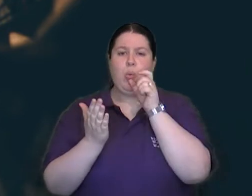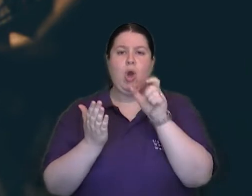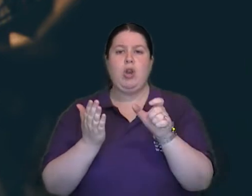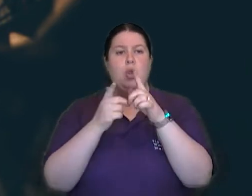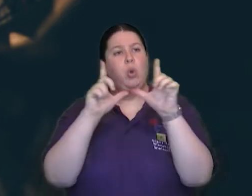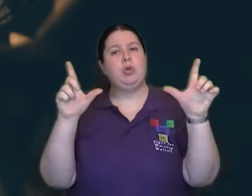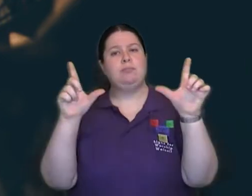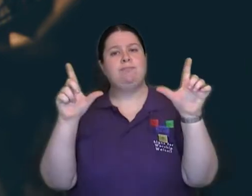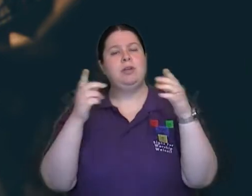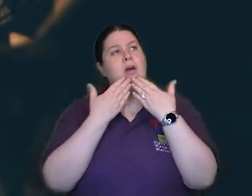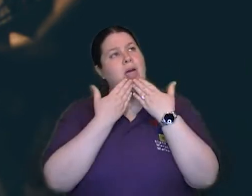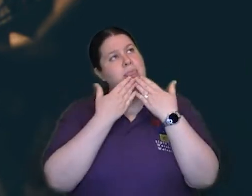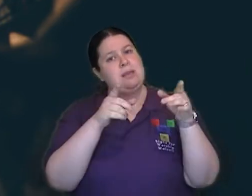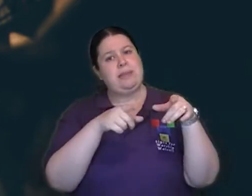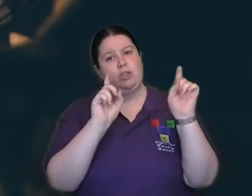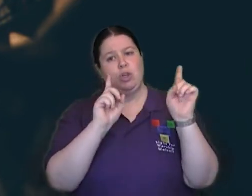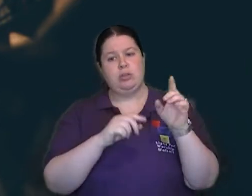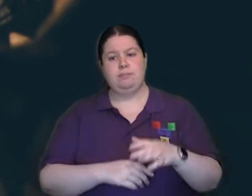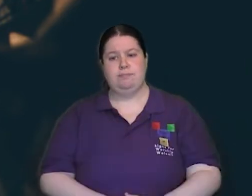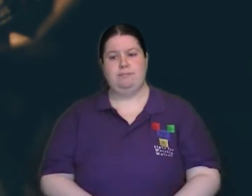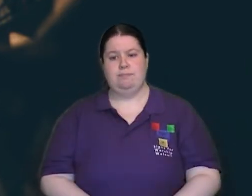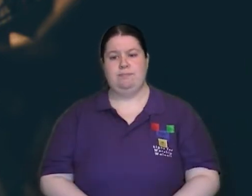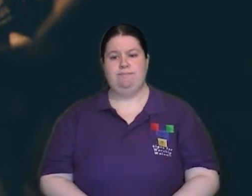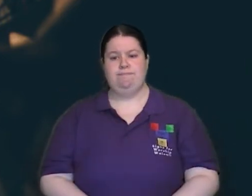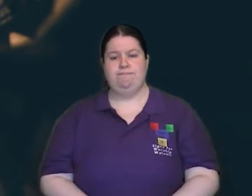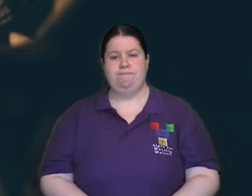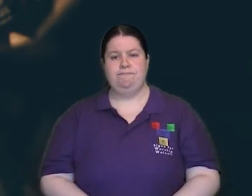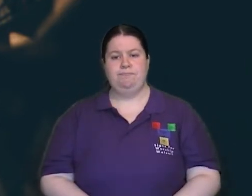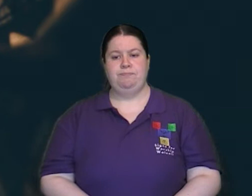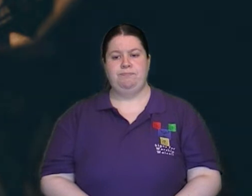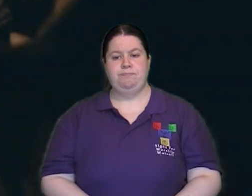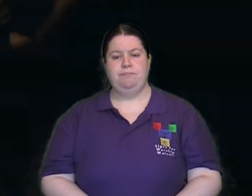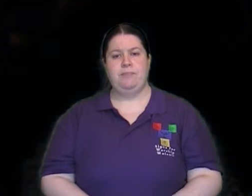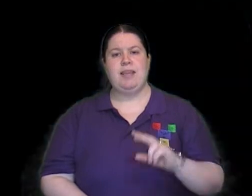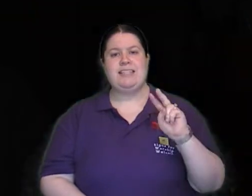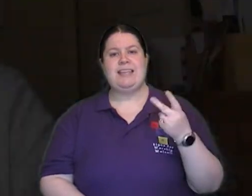This is the word of the Lord. Thanks be to God.